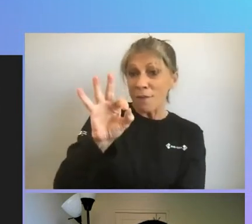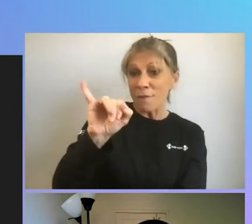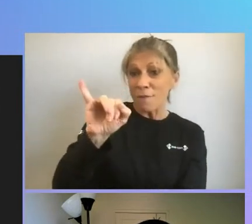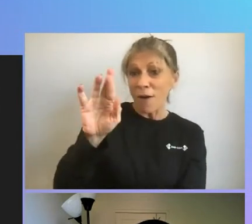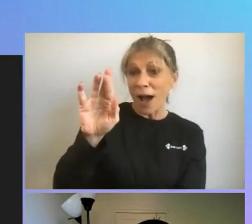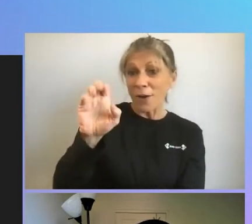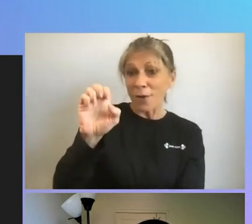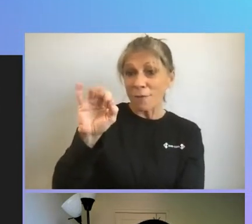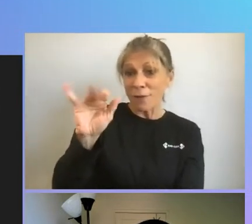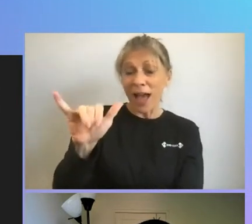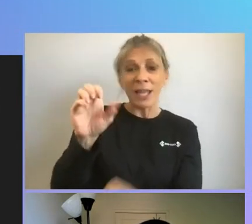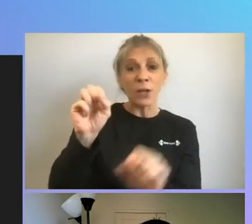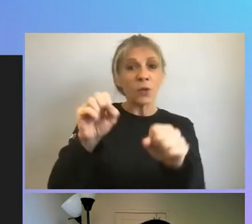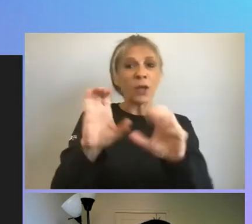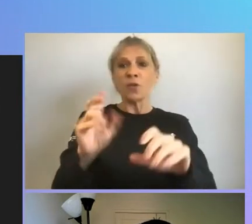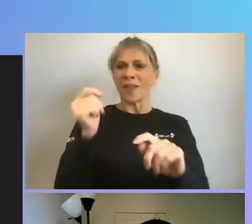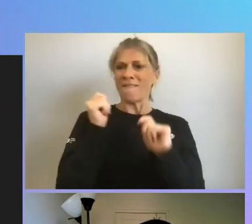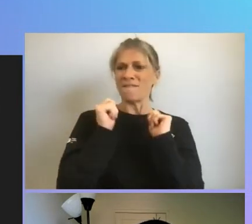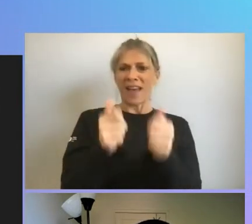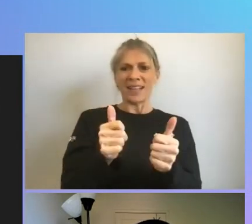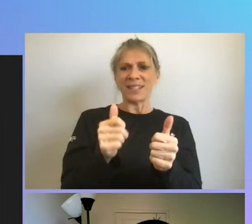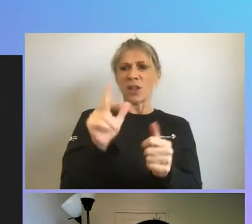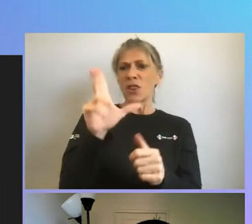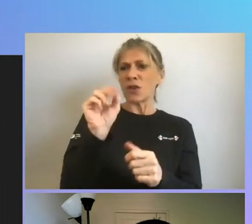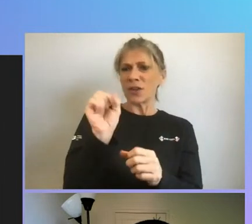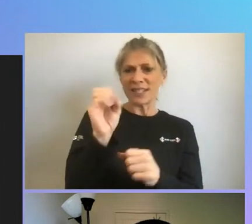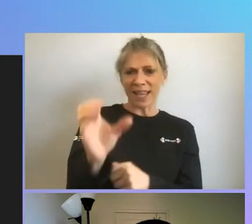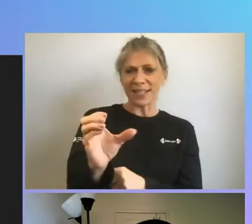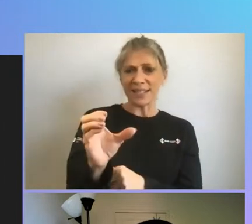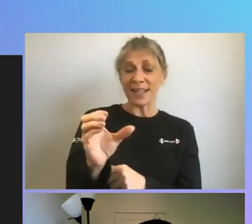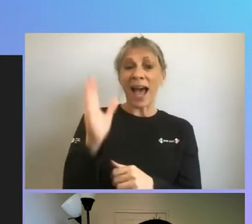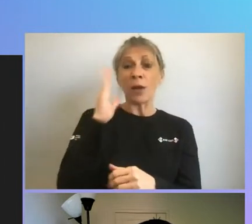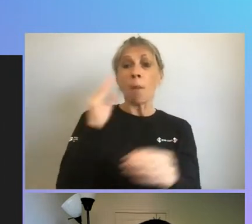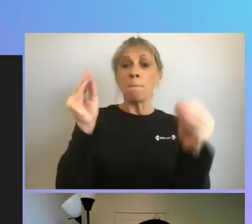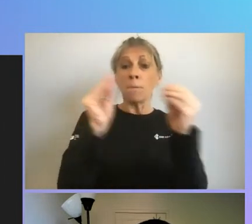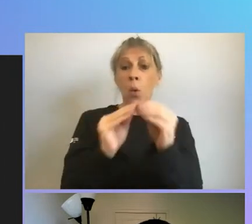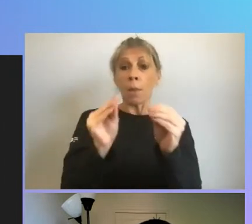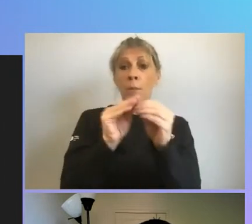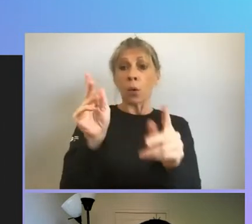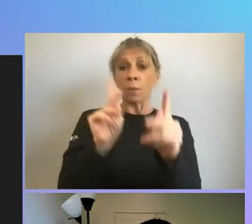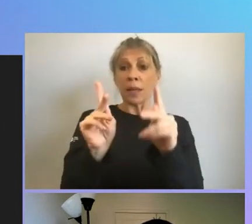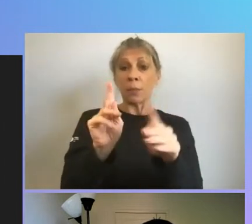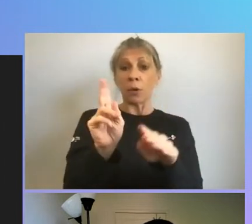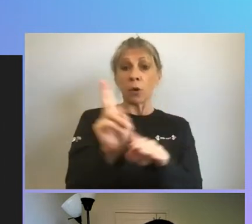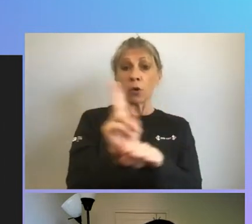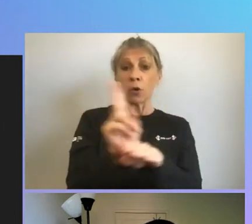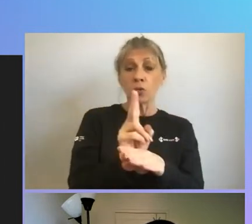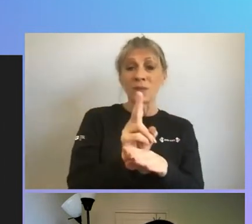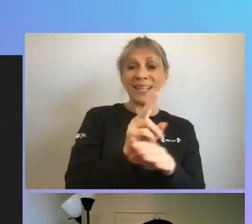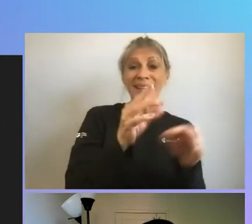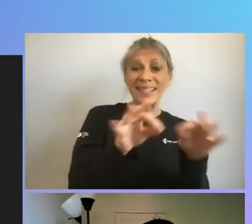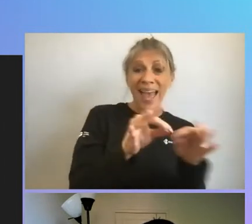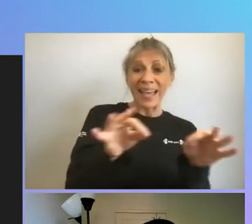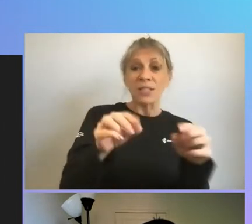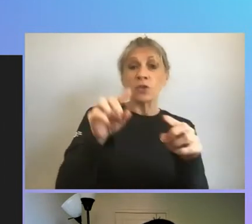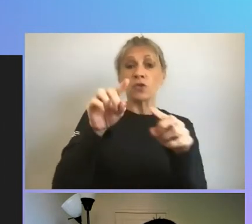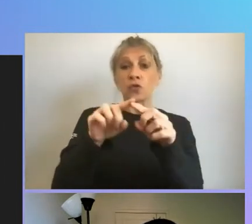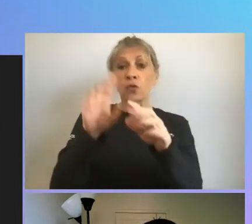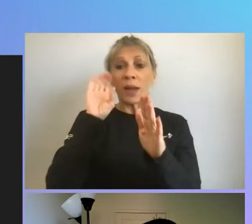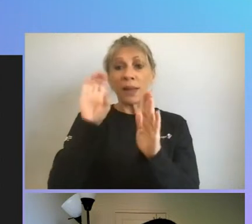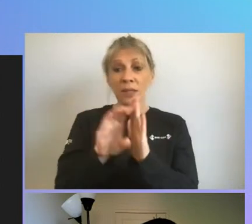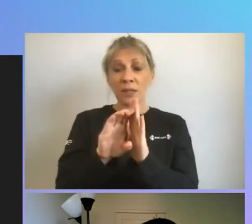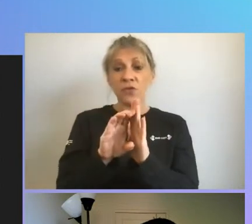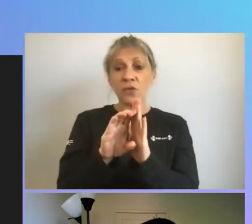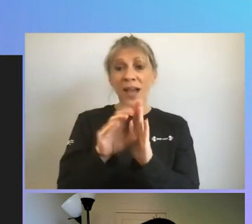like 30 seconds. And I know that more and more people are using text to image. I see a lot of